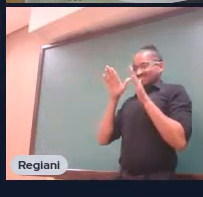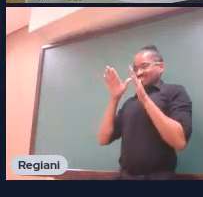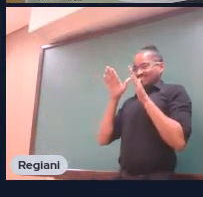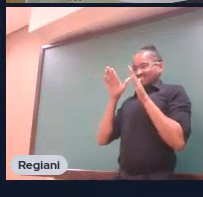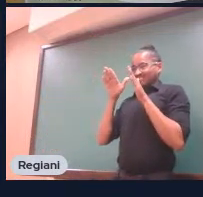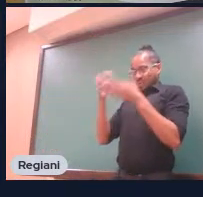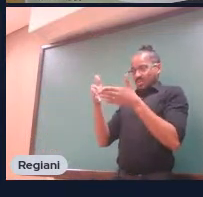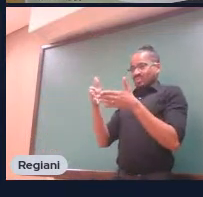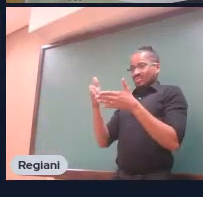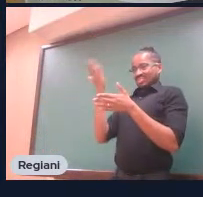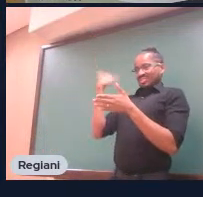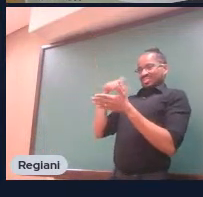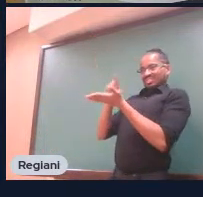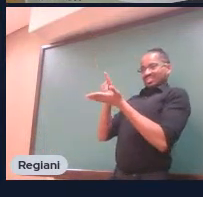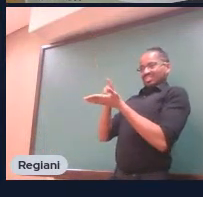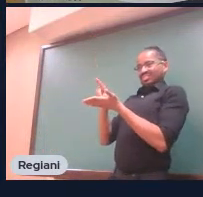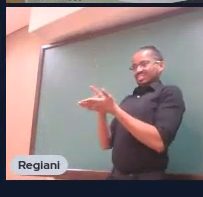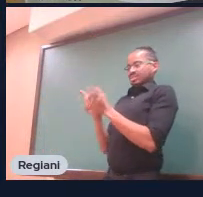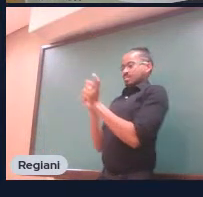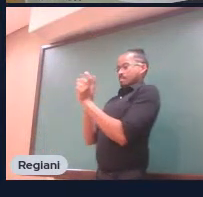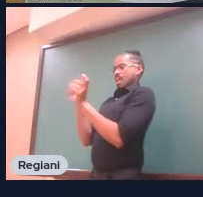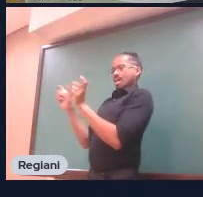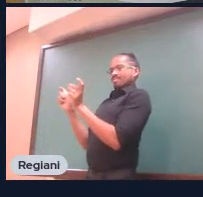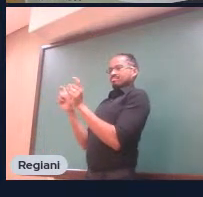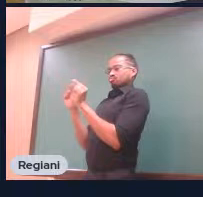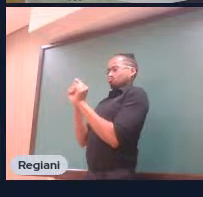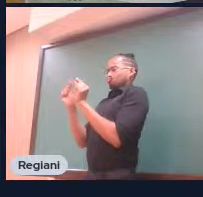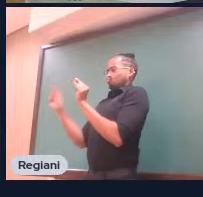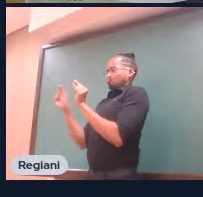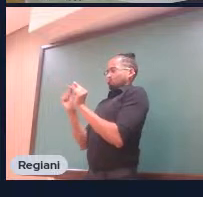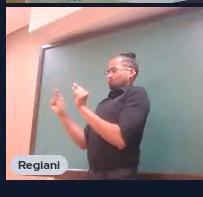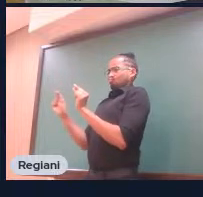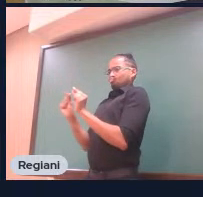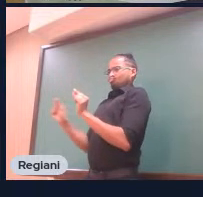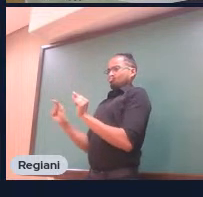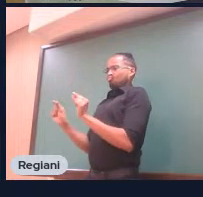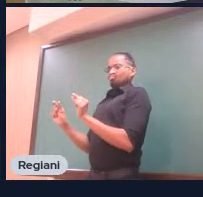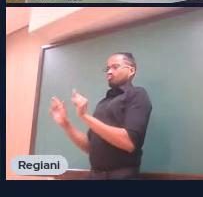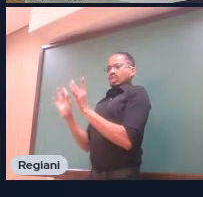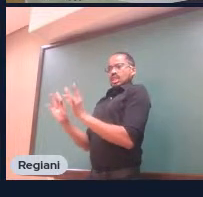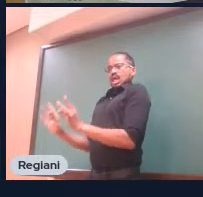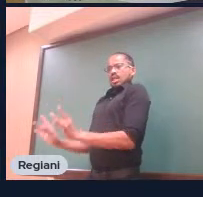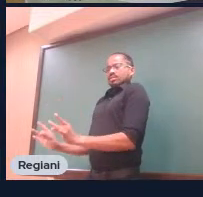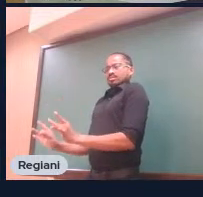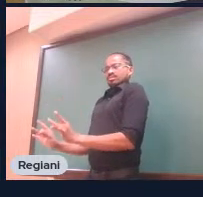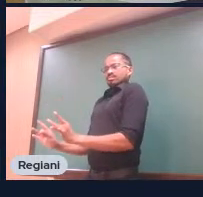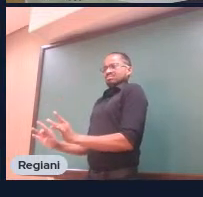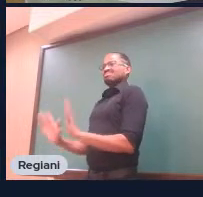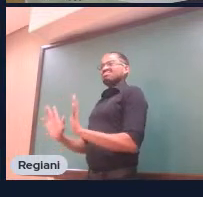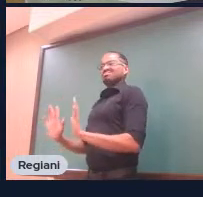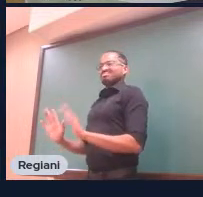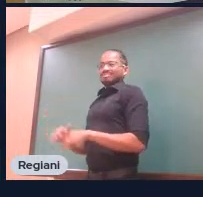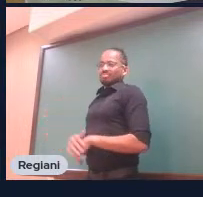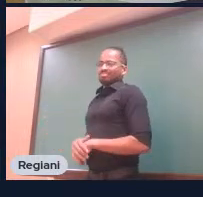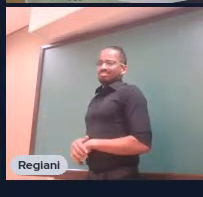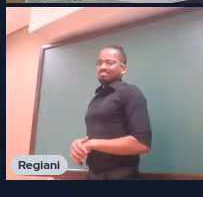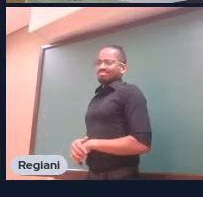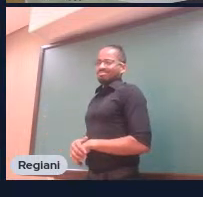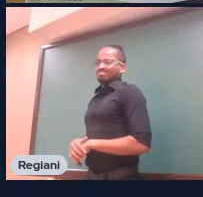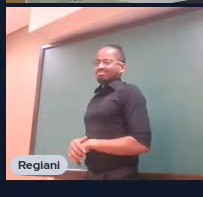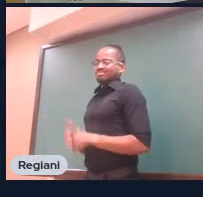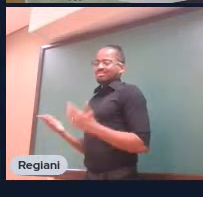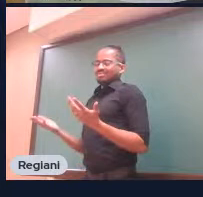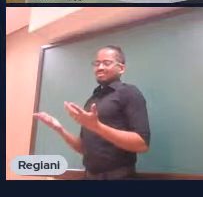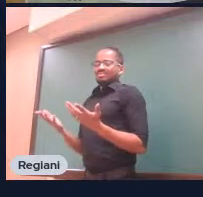prescription as it is now, but on just describing a language. And we, lexicographers, will basically hand over control. We